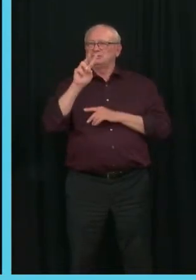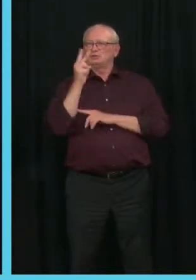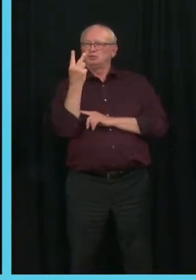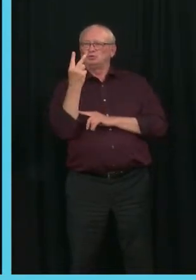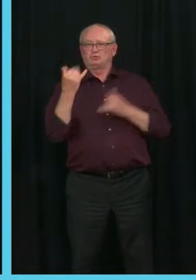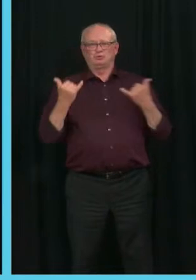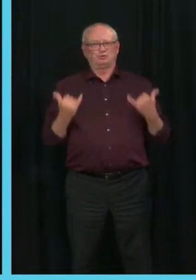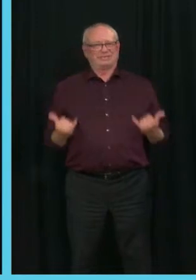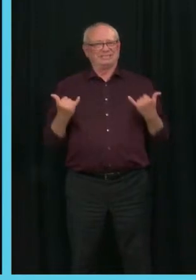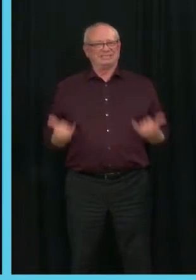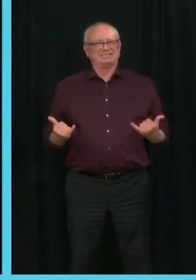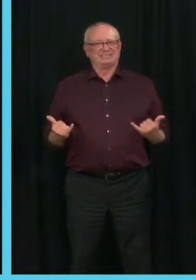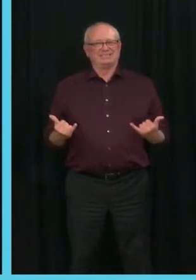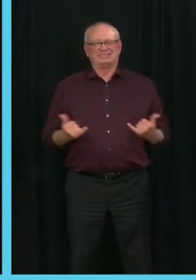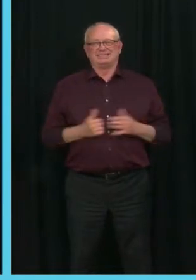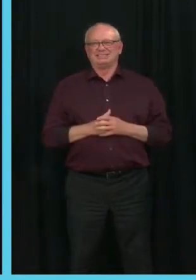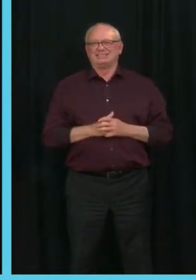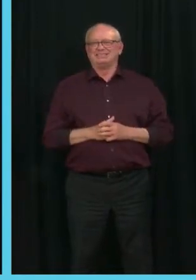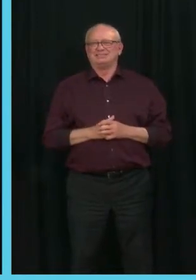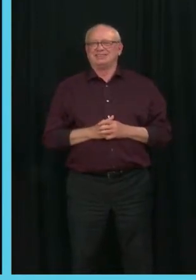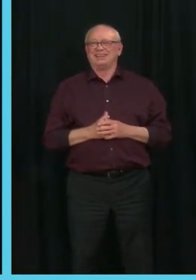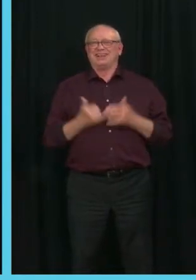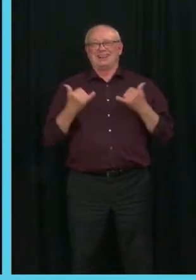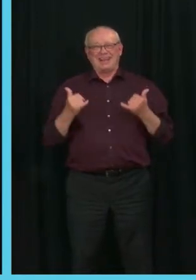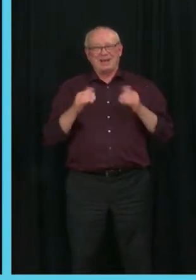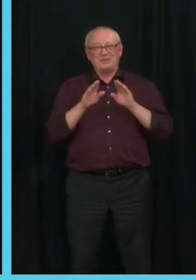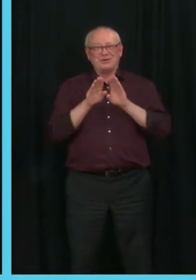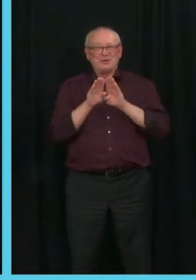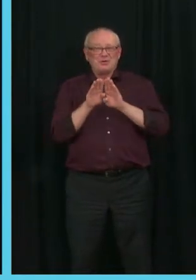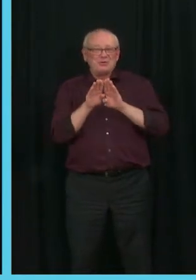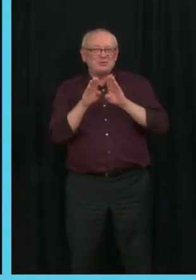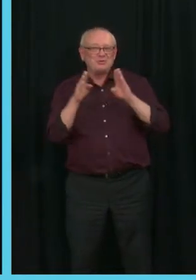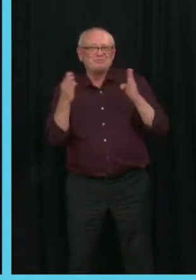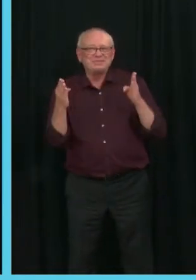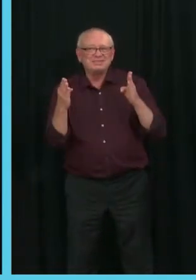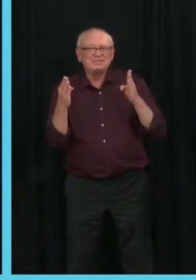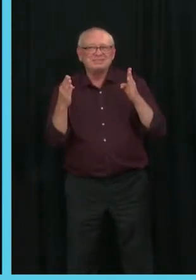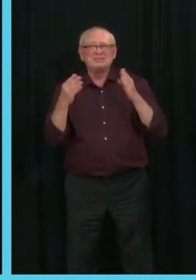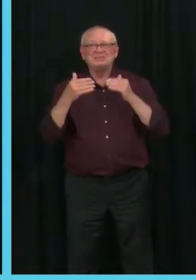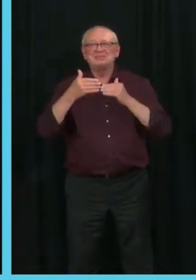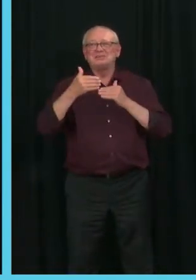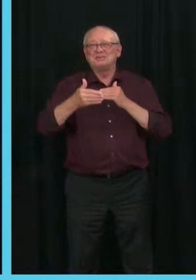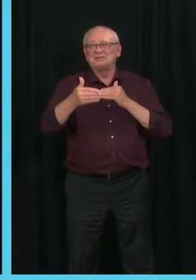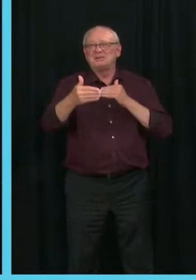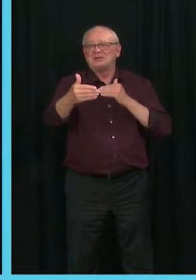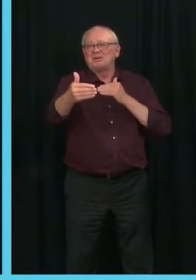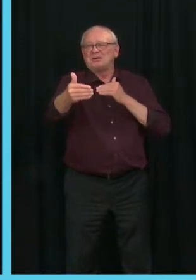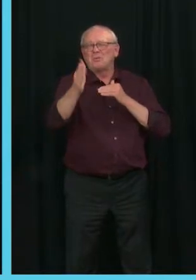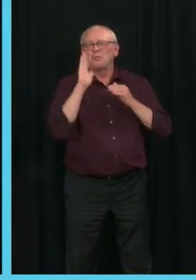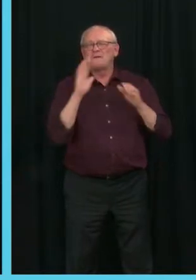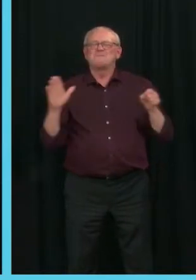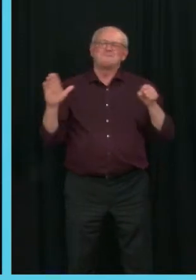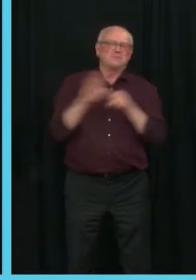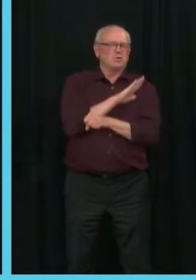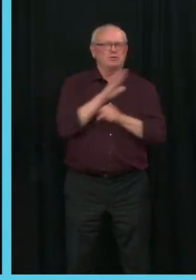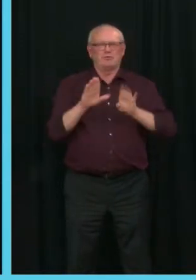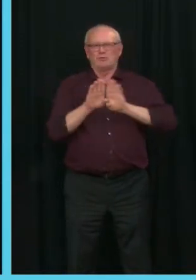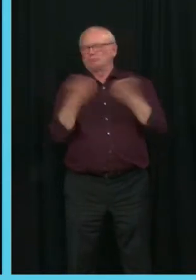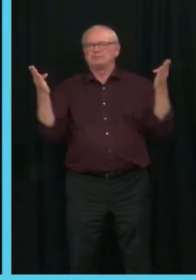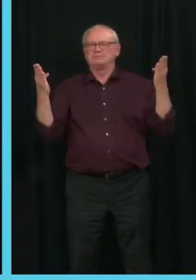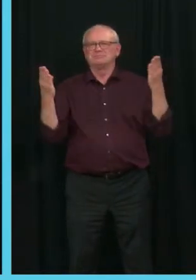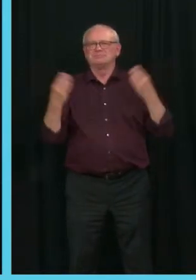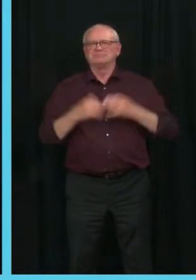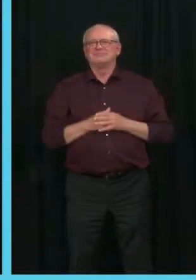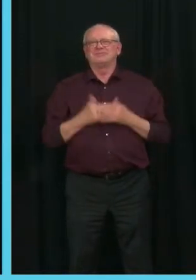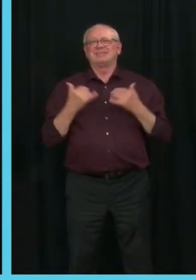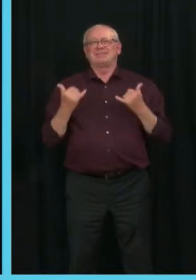more restrictions have been eased or lifted, and we are so much closer to a post-pandemic reality. Albertans can now go back to their gyms, go